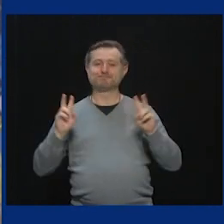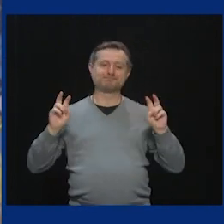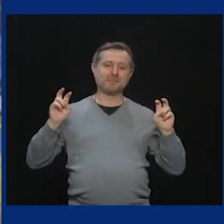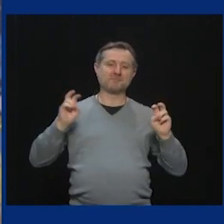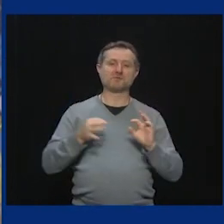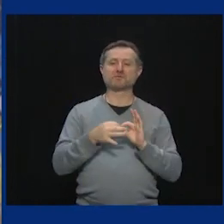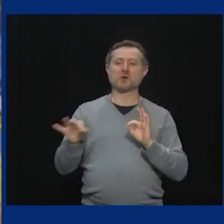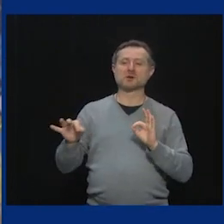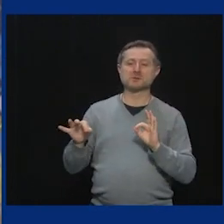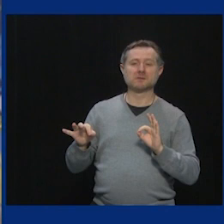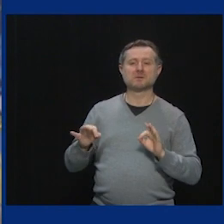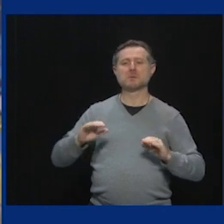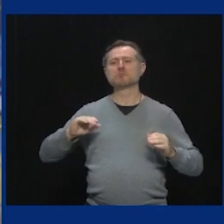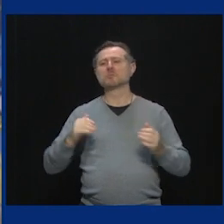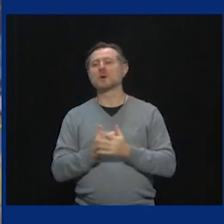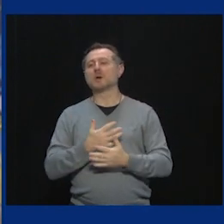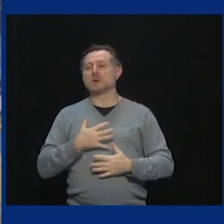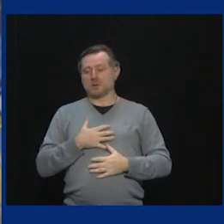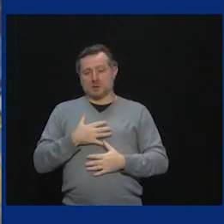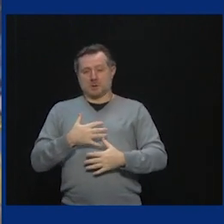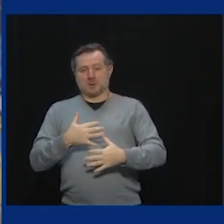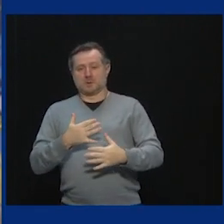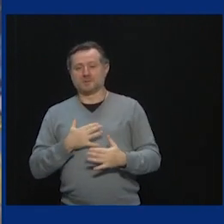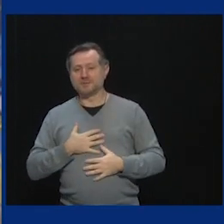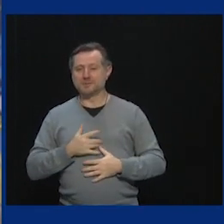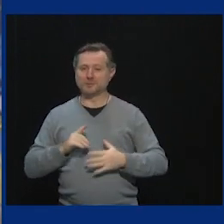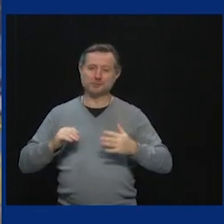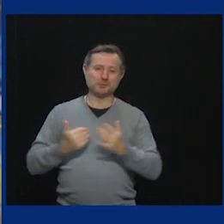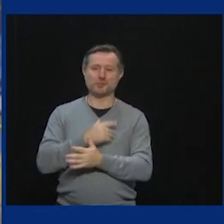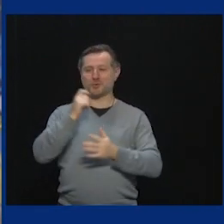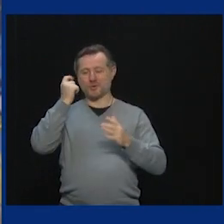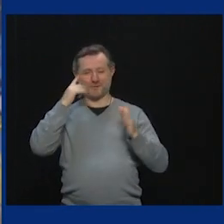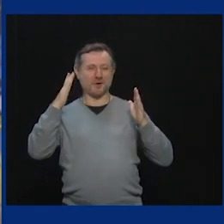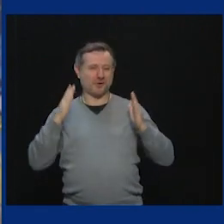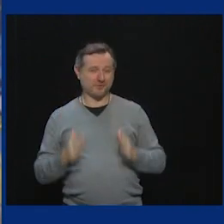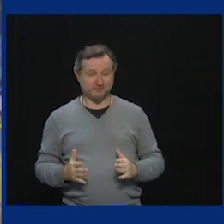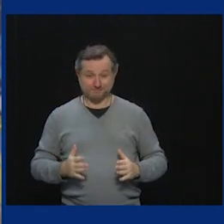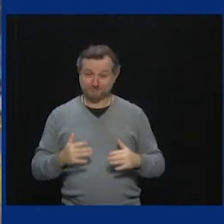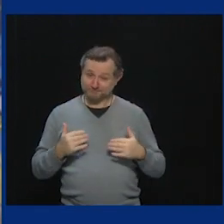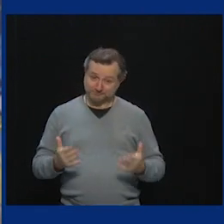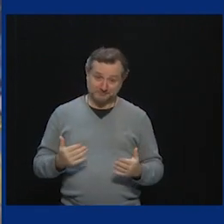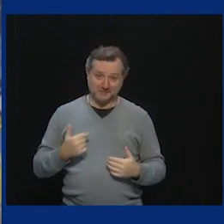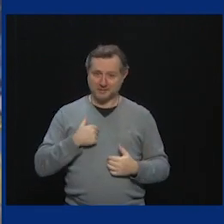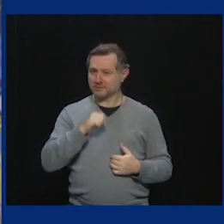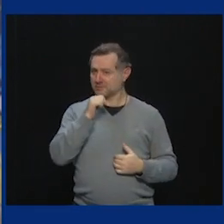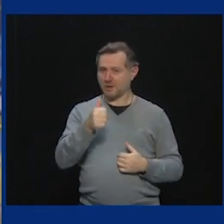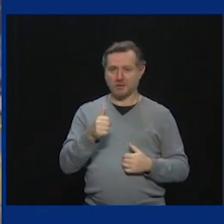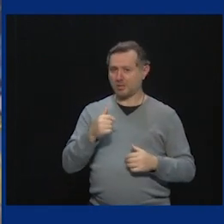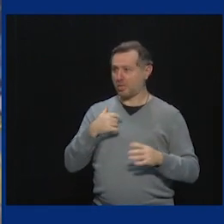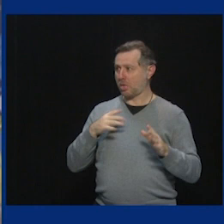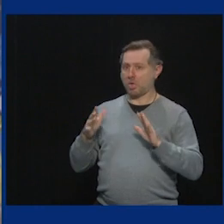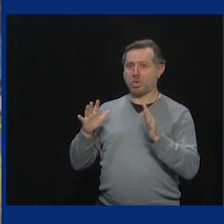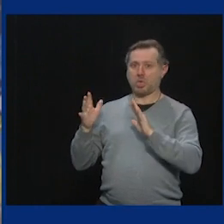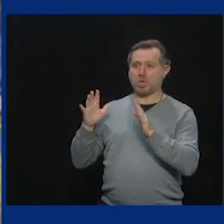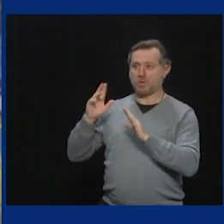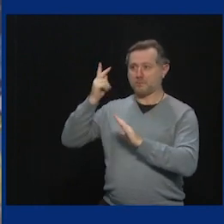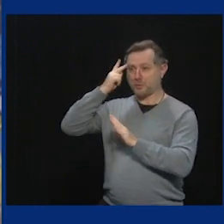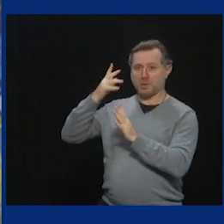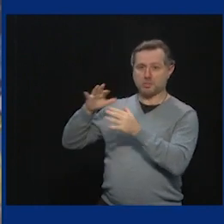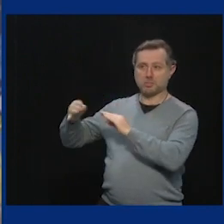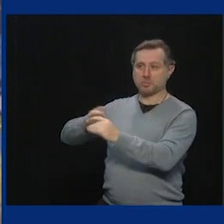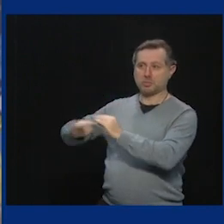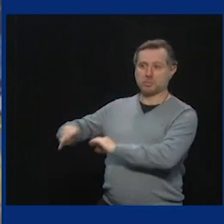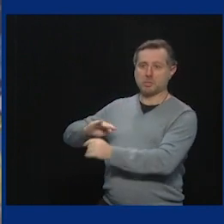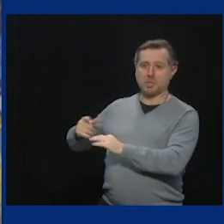leadership style, and all I'm going to do is continue doing my job. I don't have the time to be distracted by all the political noise. I truly do